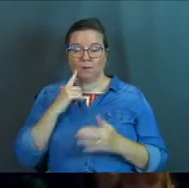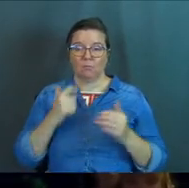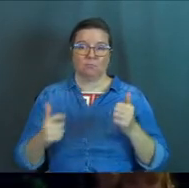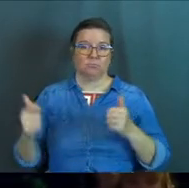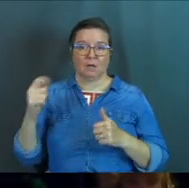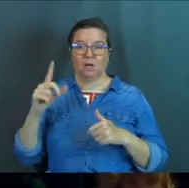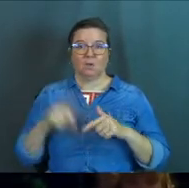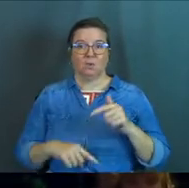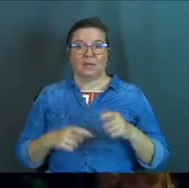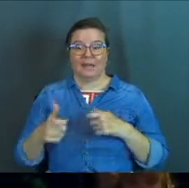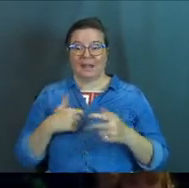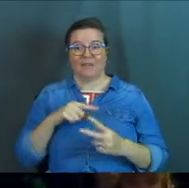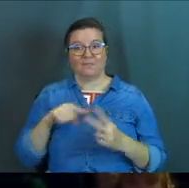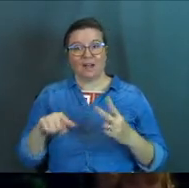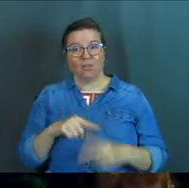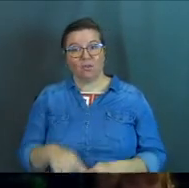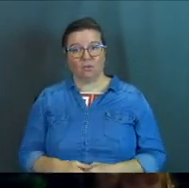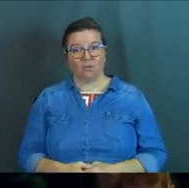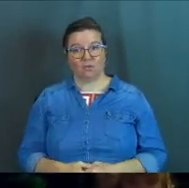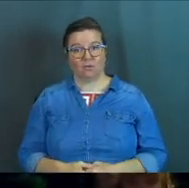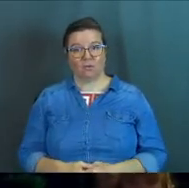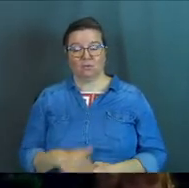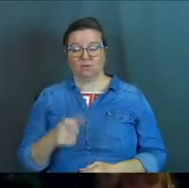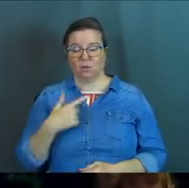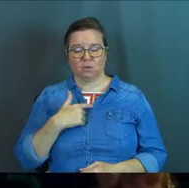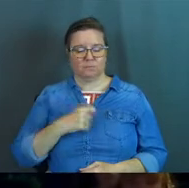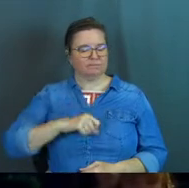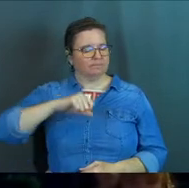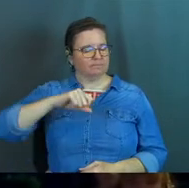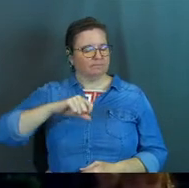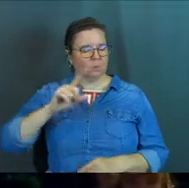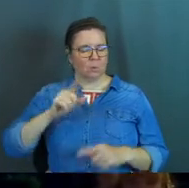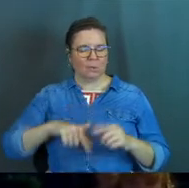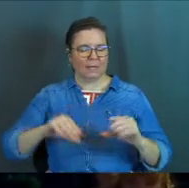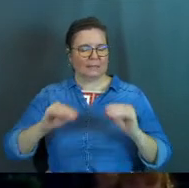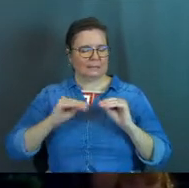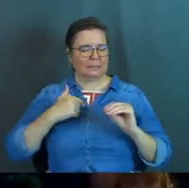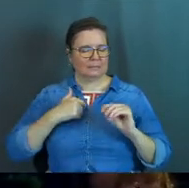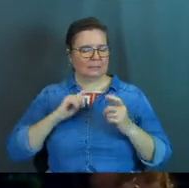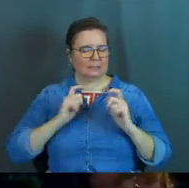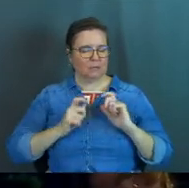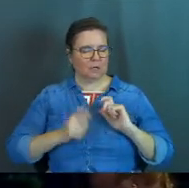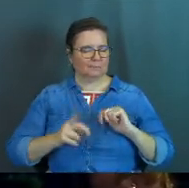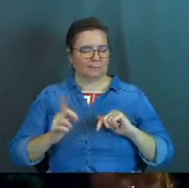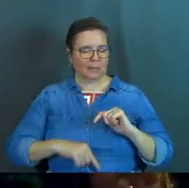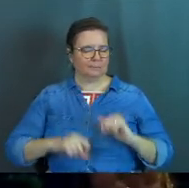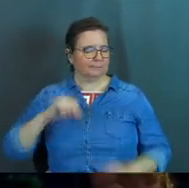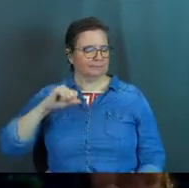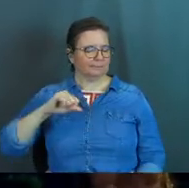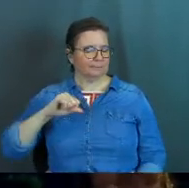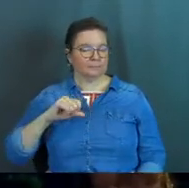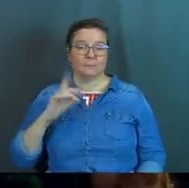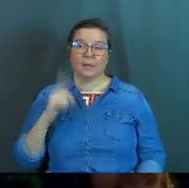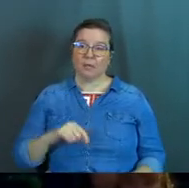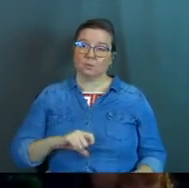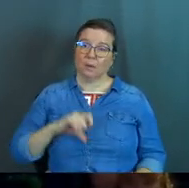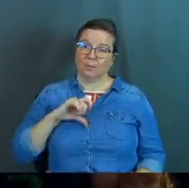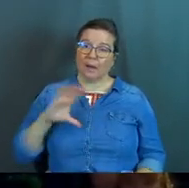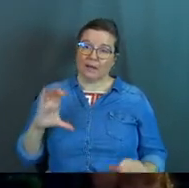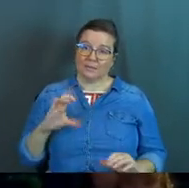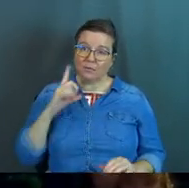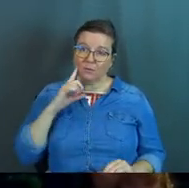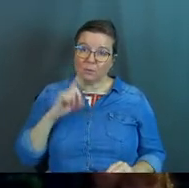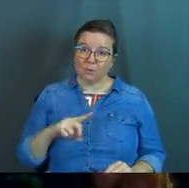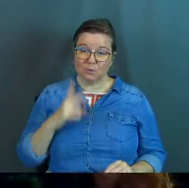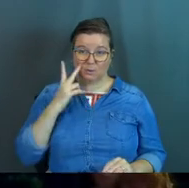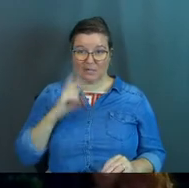lofty position, and you can't have either. And so you can't be teachable. You can't hear correction. That's what pride does to